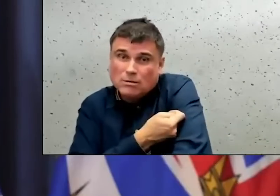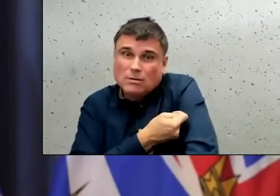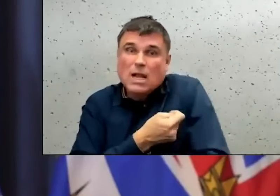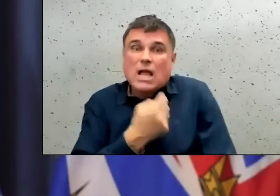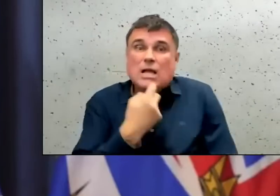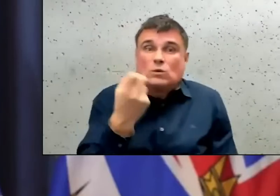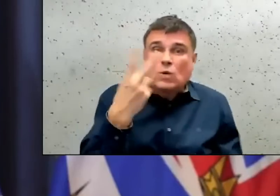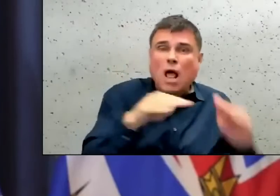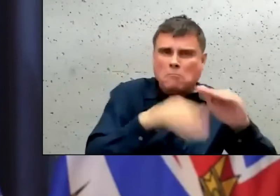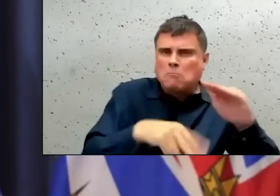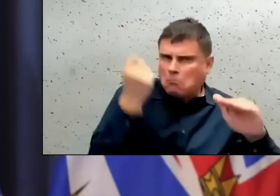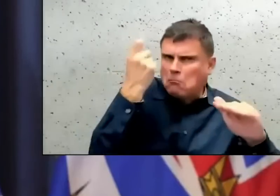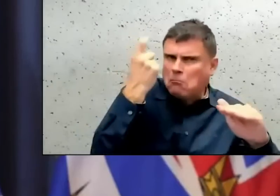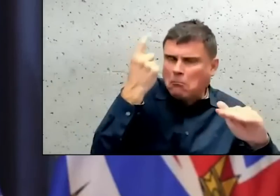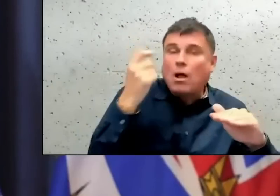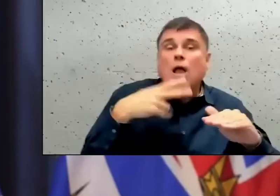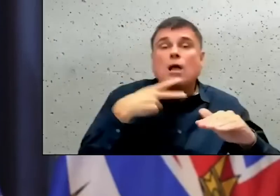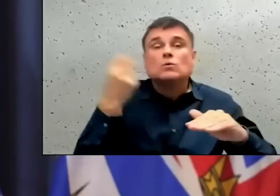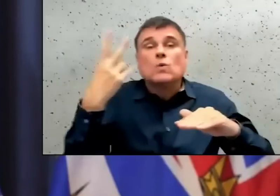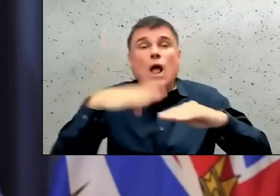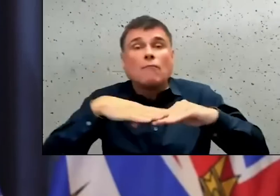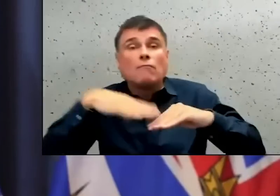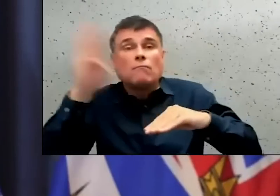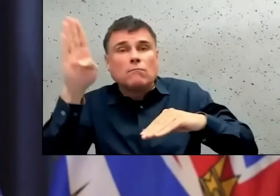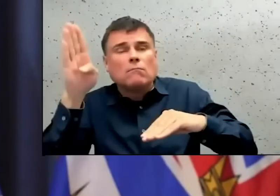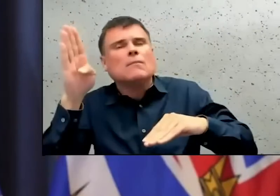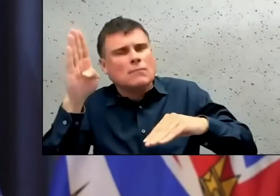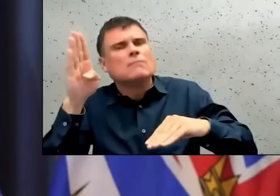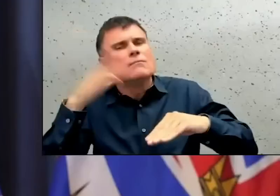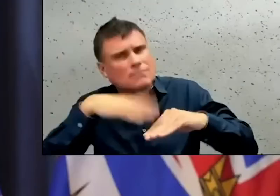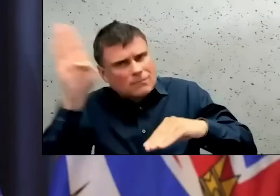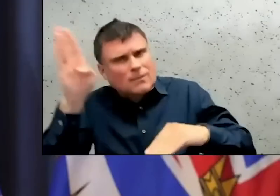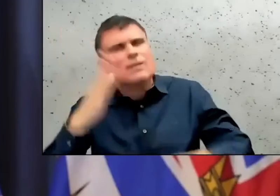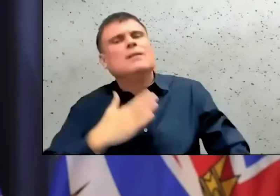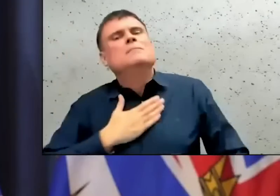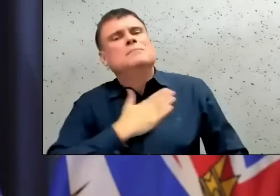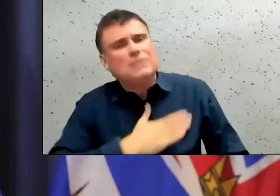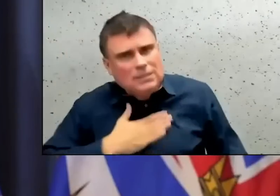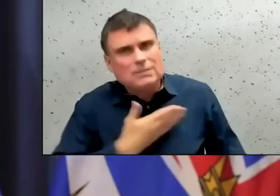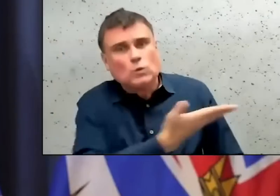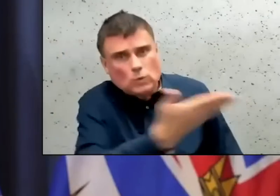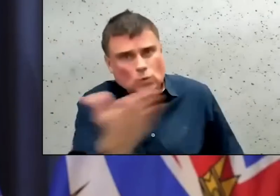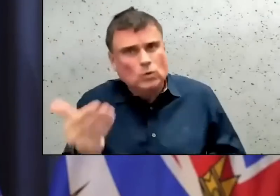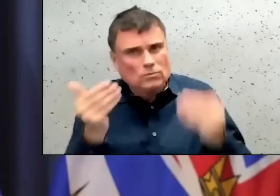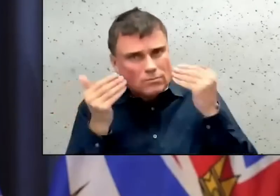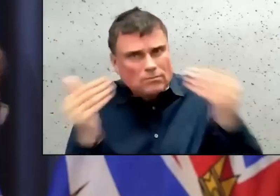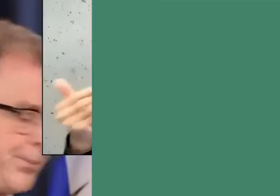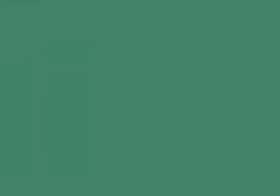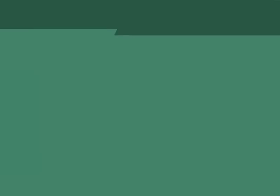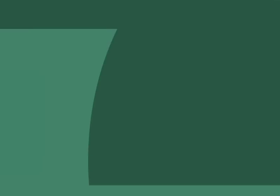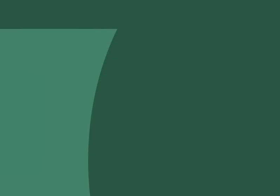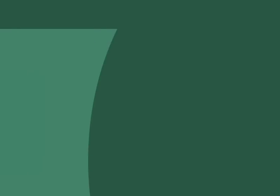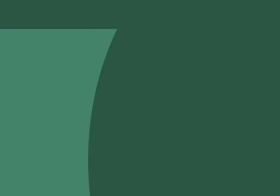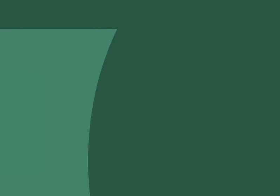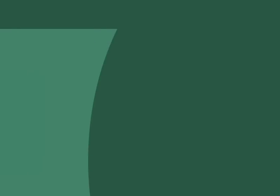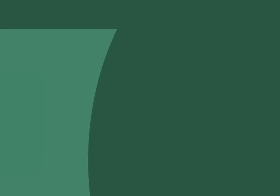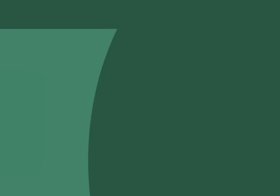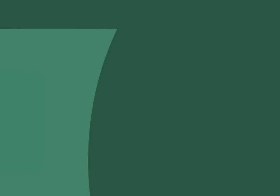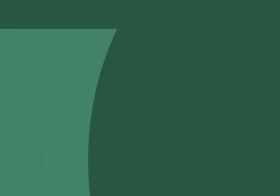encourage and support one another as we deal with the COVID-19 pandemic in BC. We're happy to take your questions.